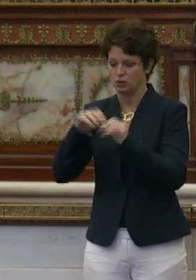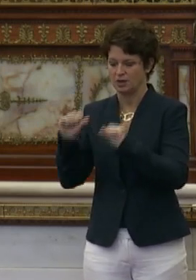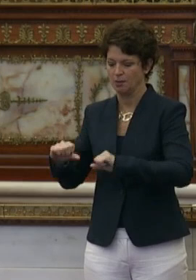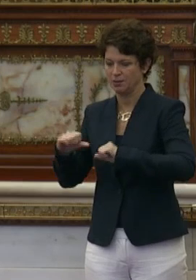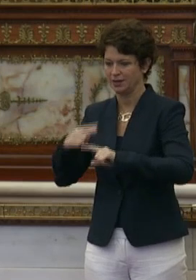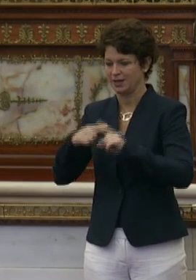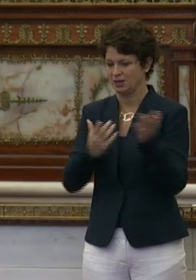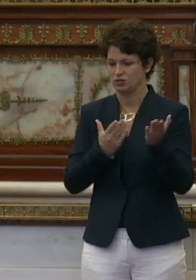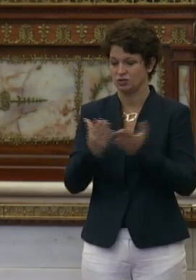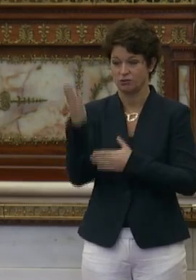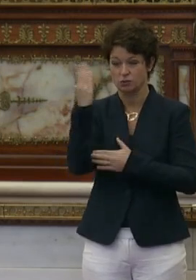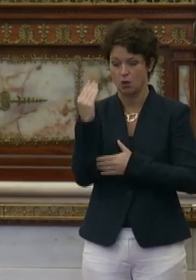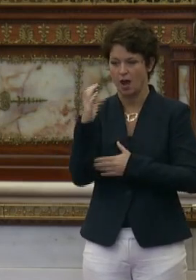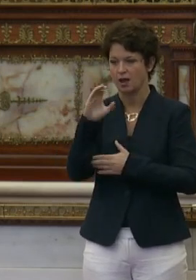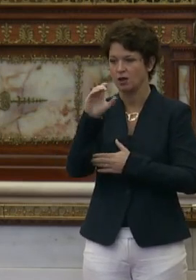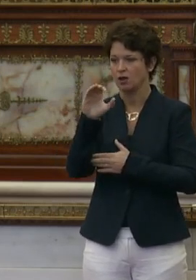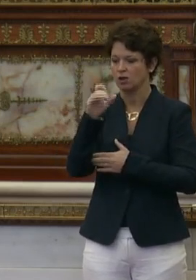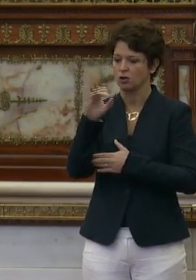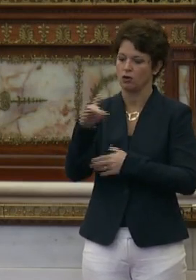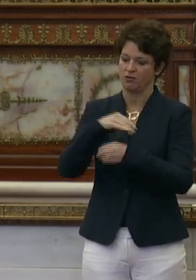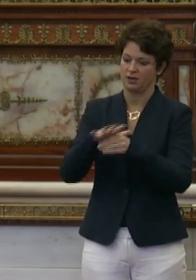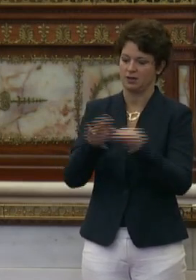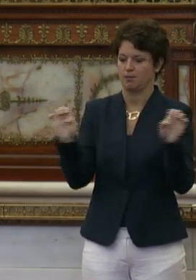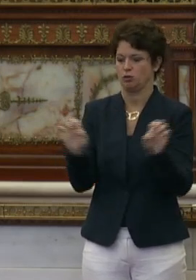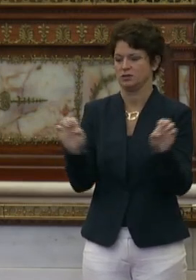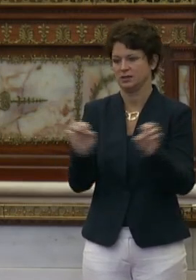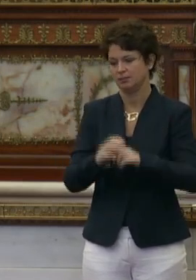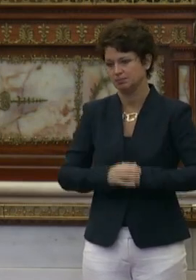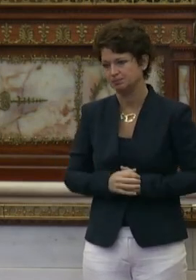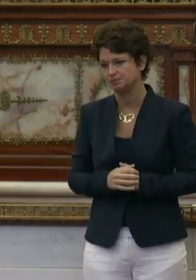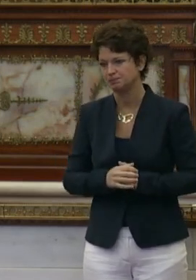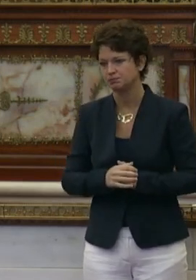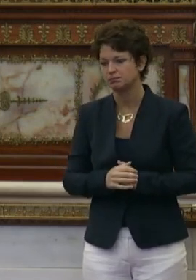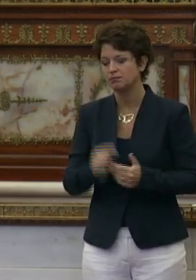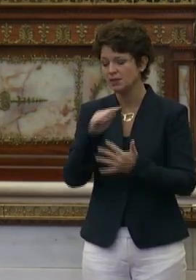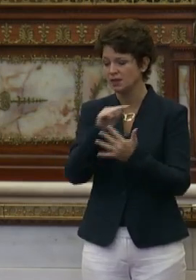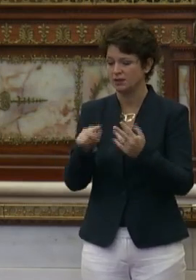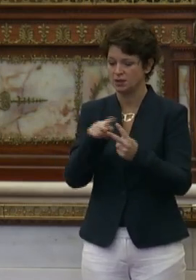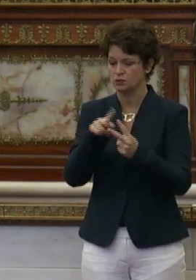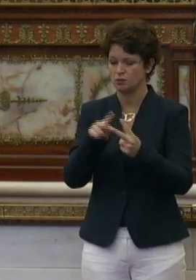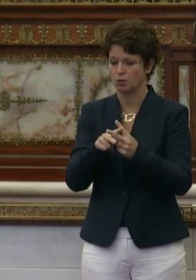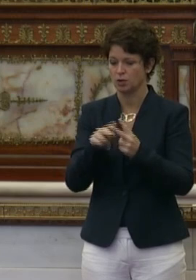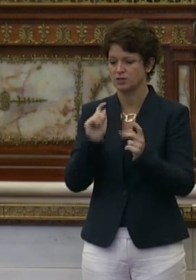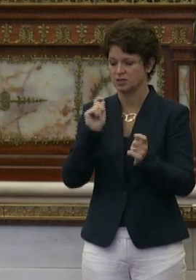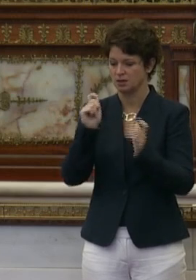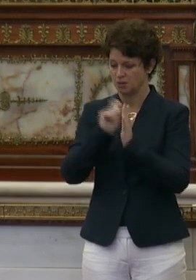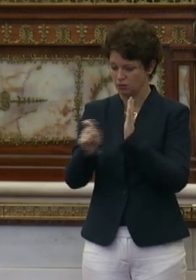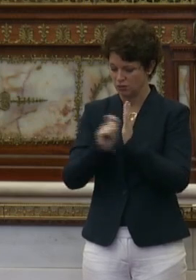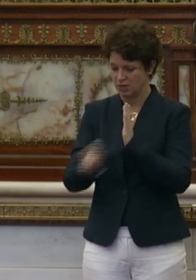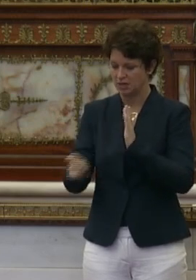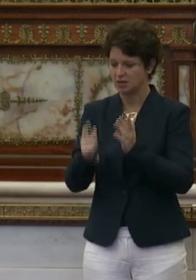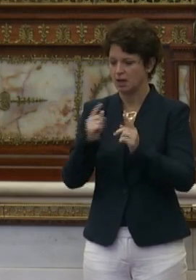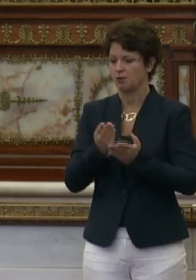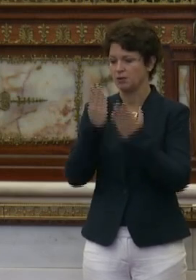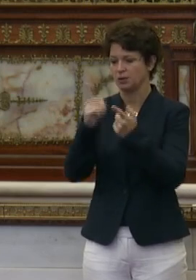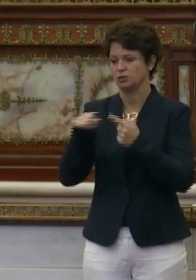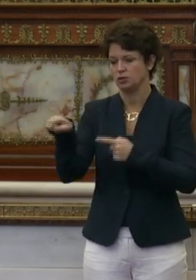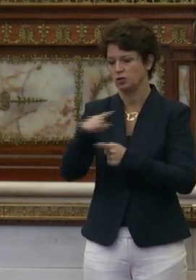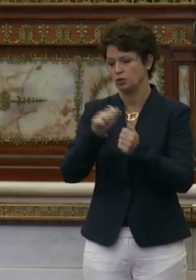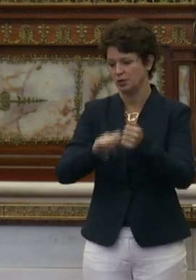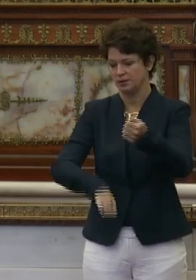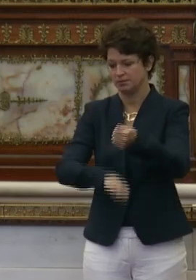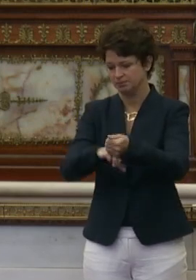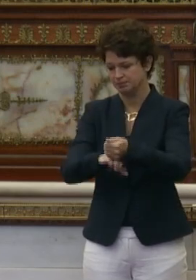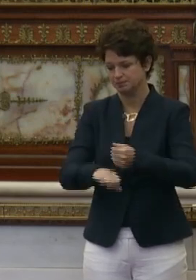or service due to the COVID-19 emergency. Respectfully reports it as considered the same and returns the attached bills